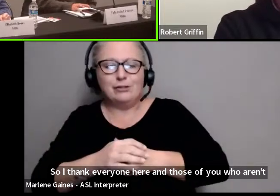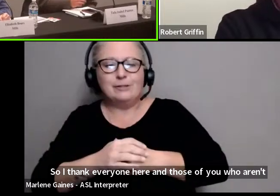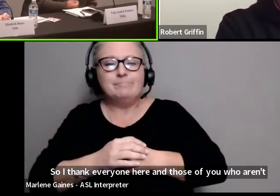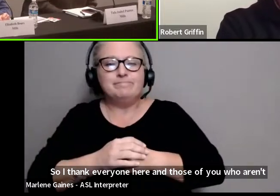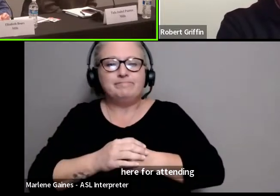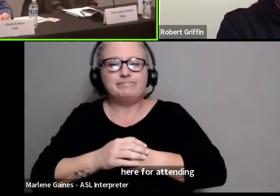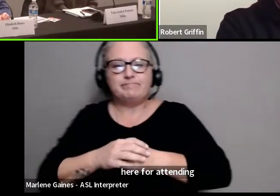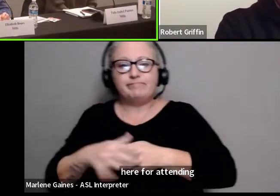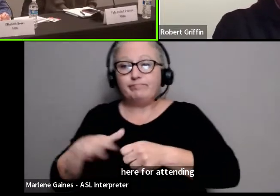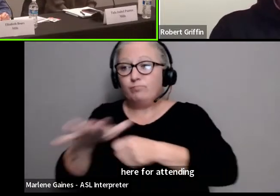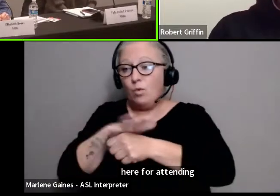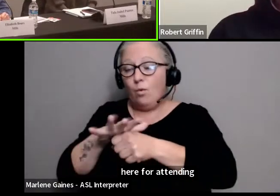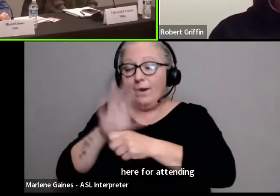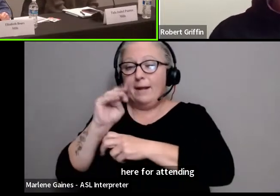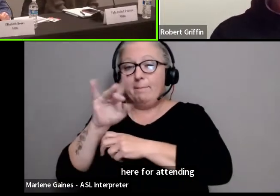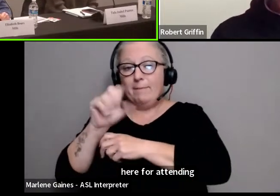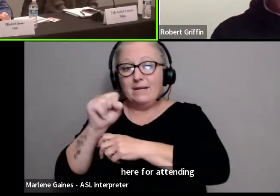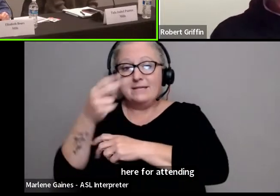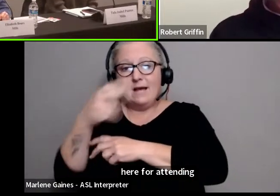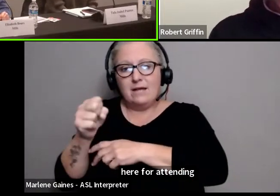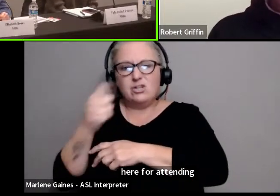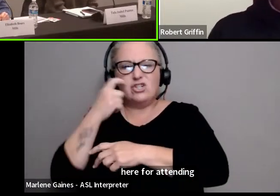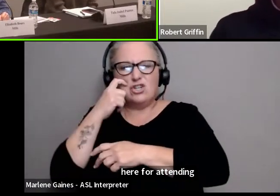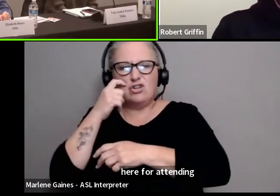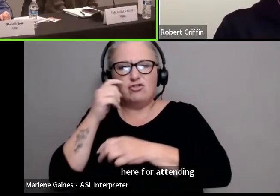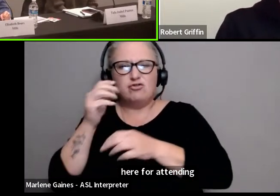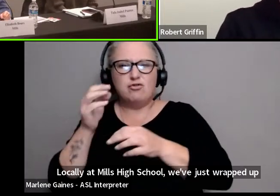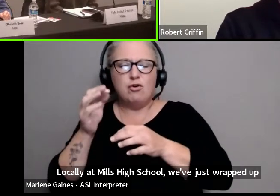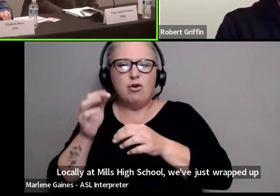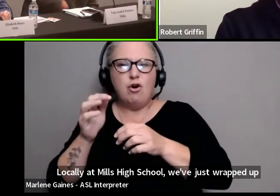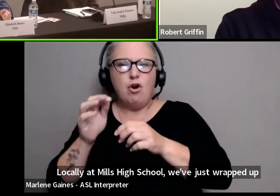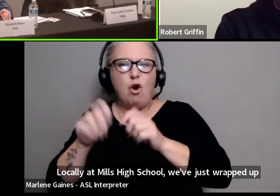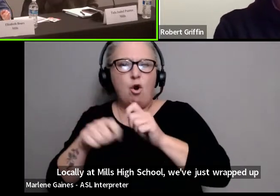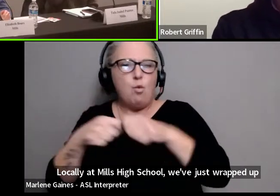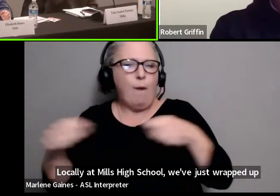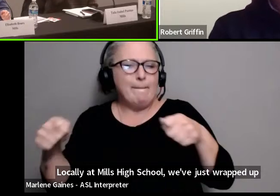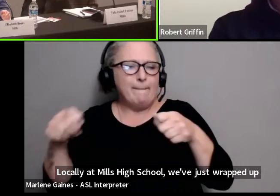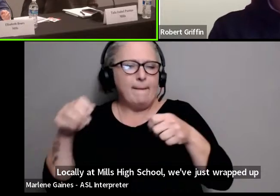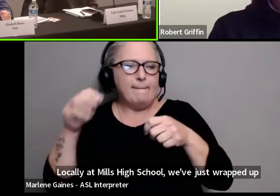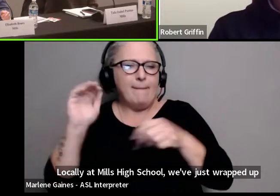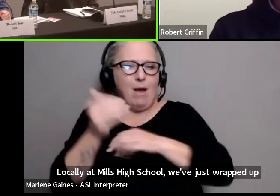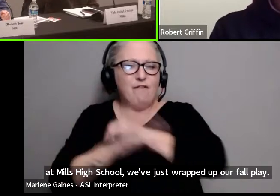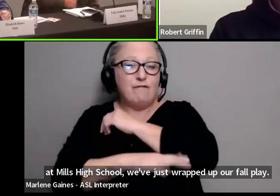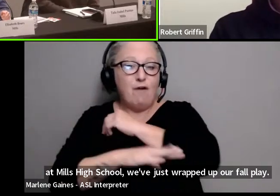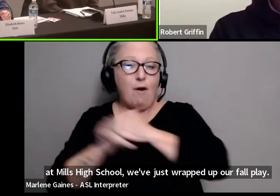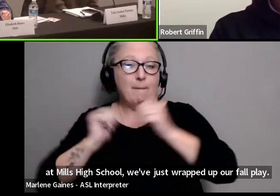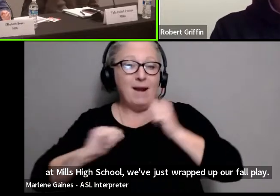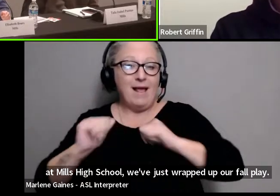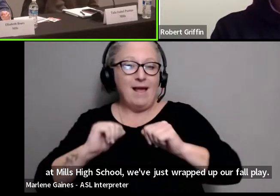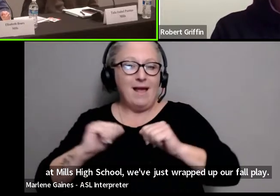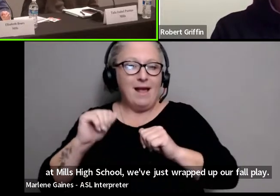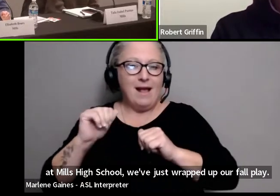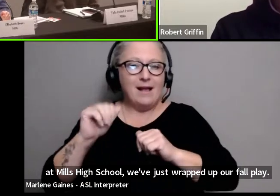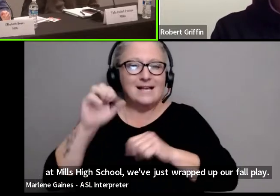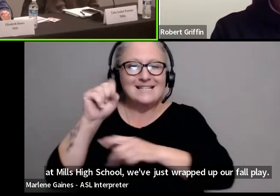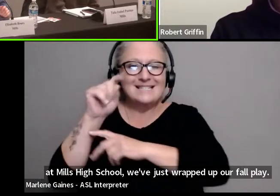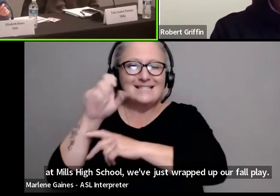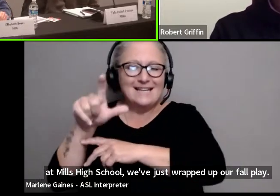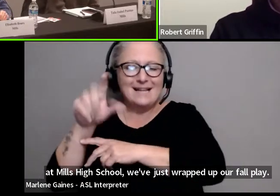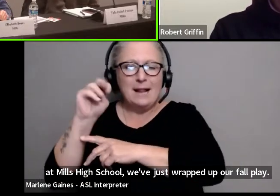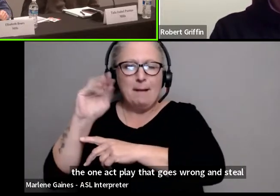Locally at Mills High School, we've just wrapped up our fall play, the one-act play that goes wrong in Steel